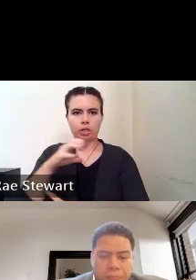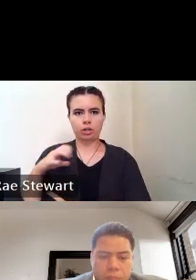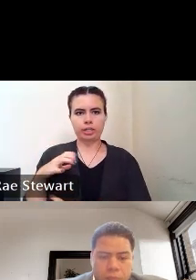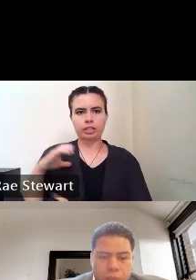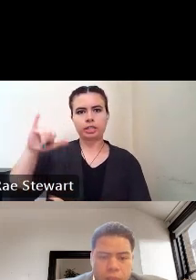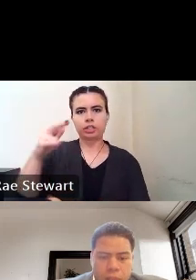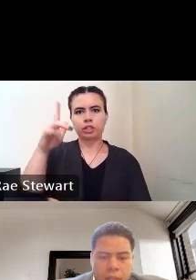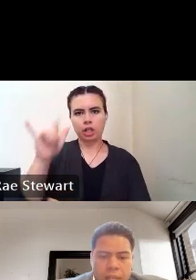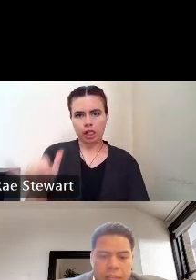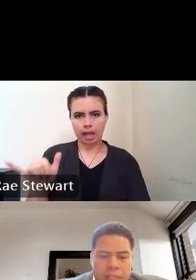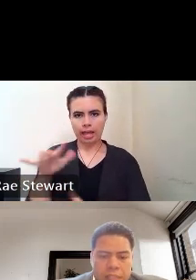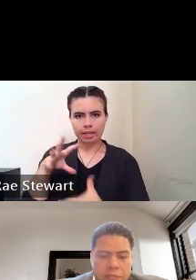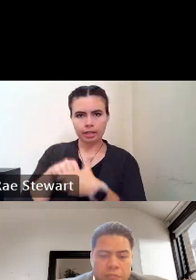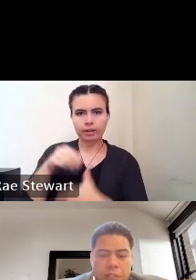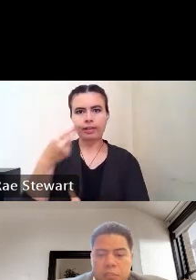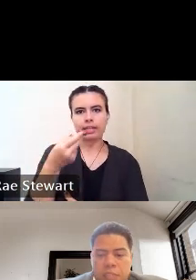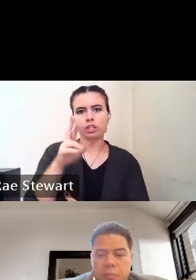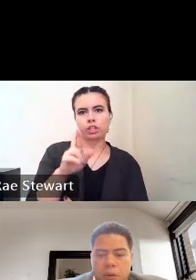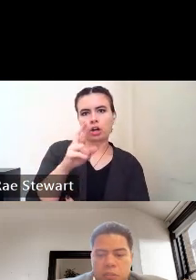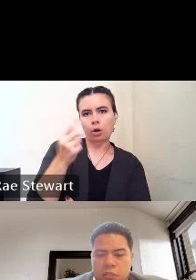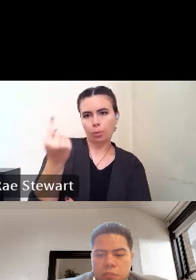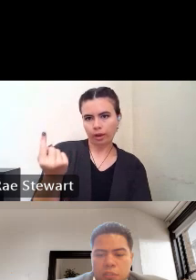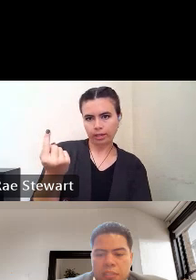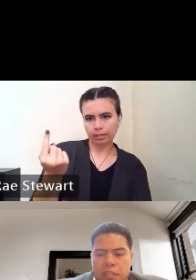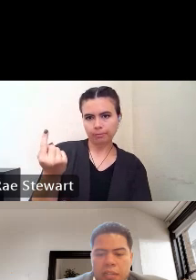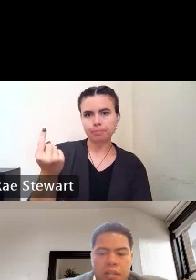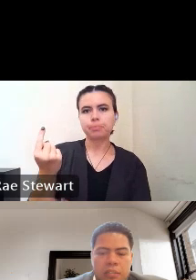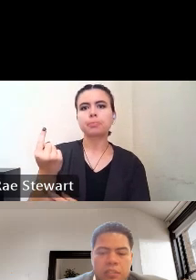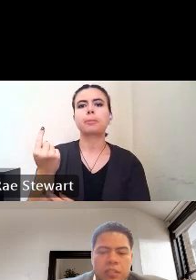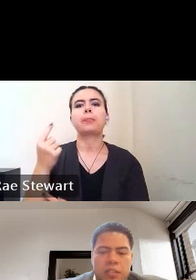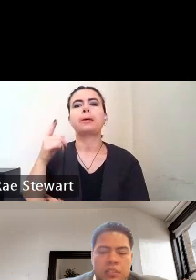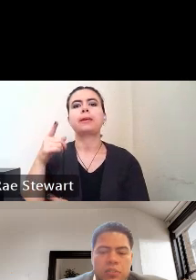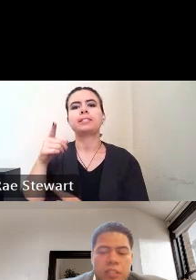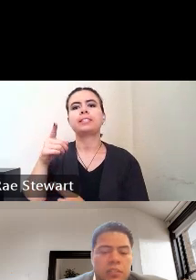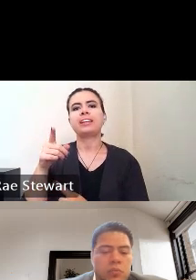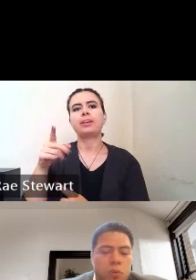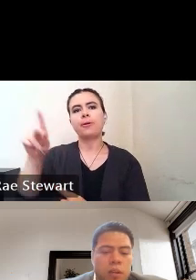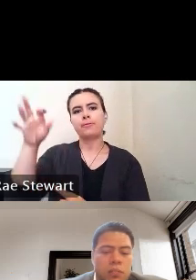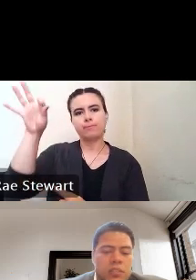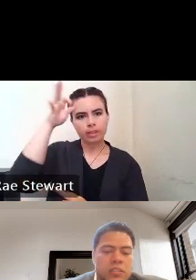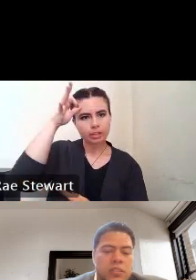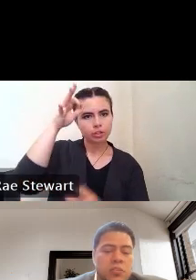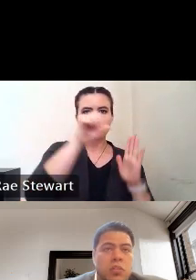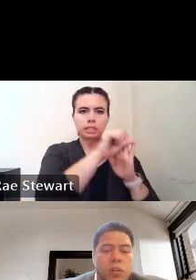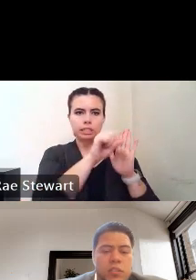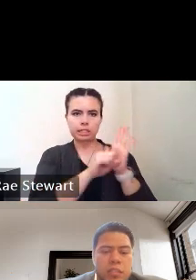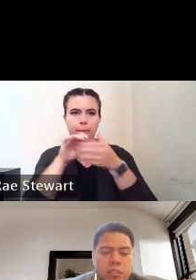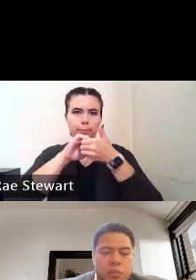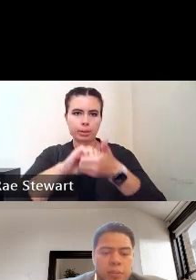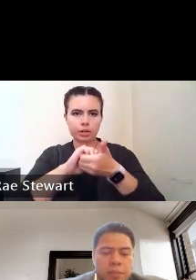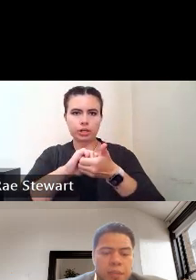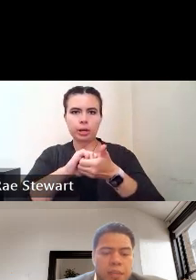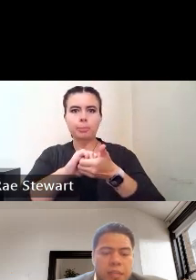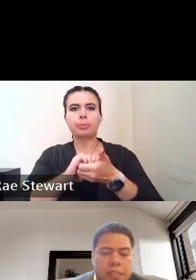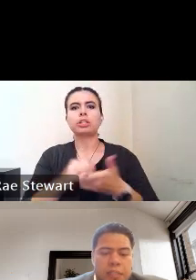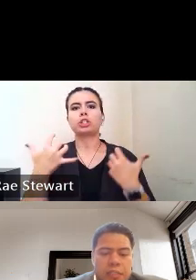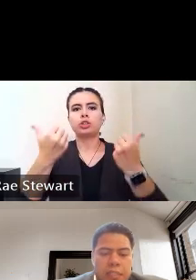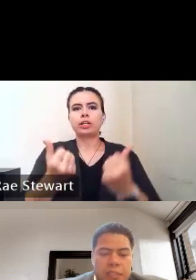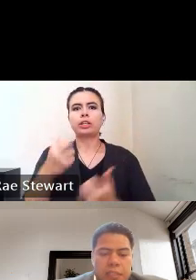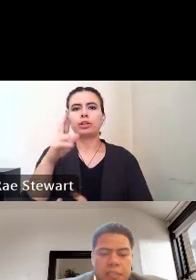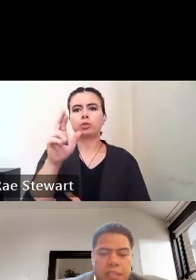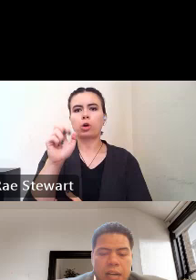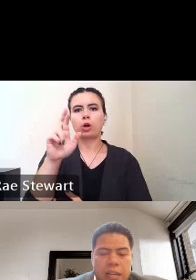core, it's a federal and state partnership focused on strengthening rural health systems across the country.